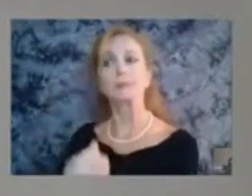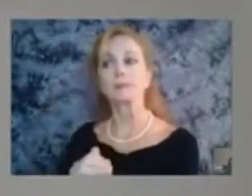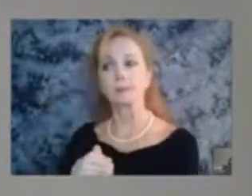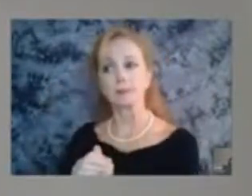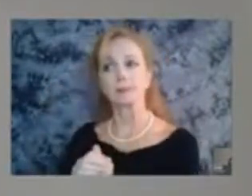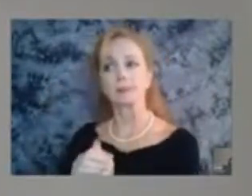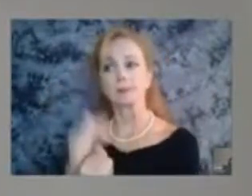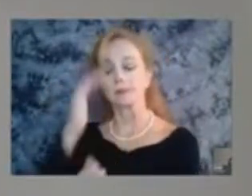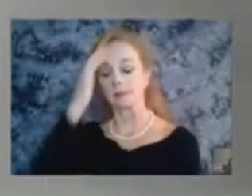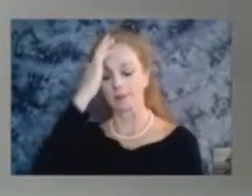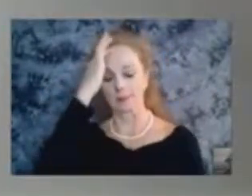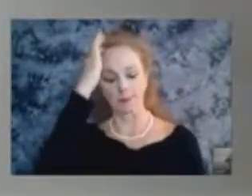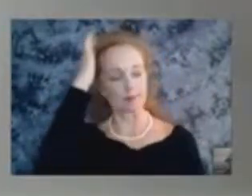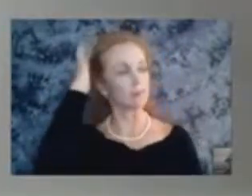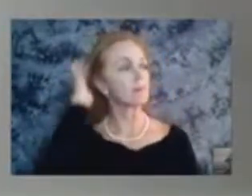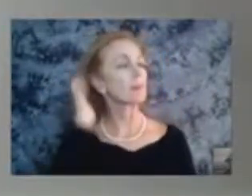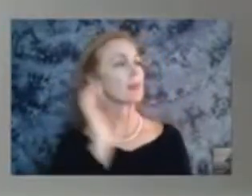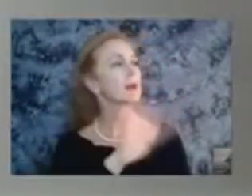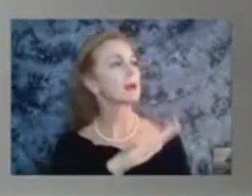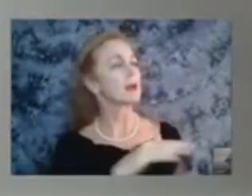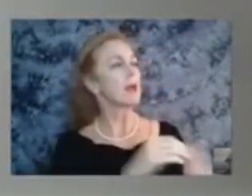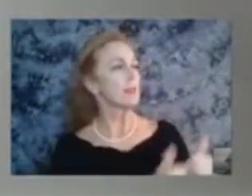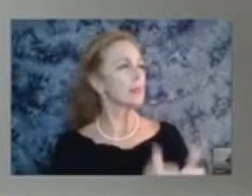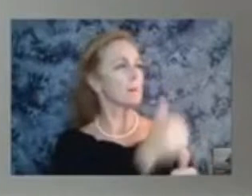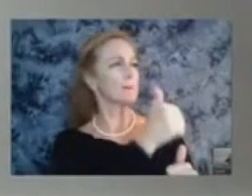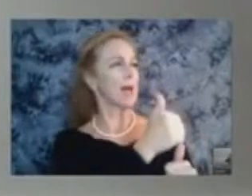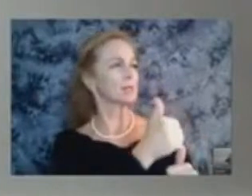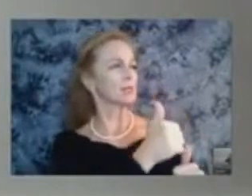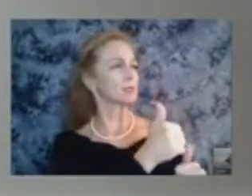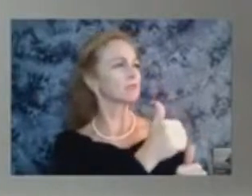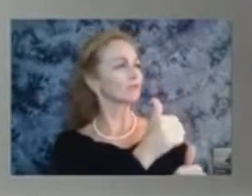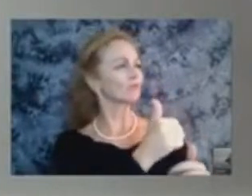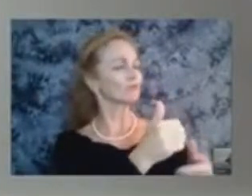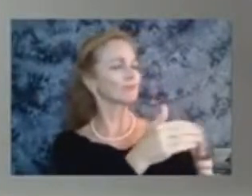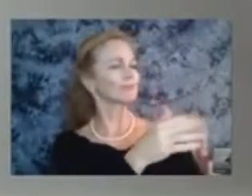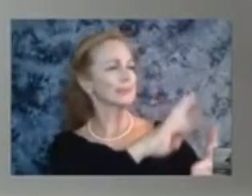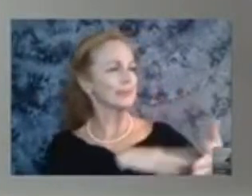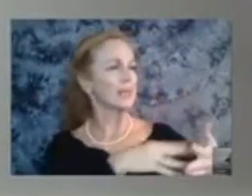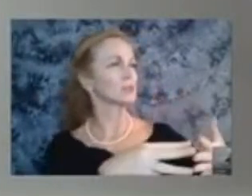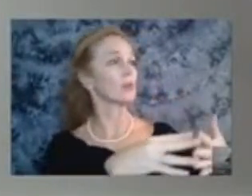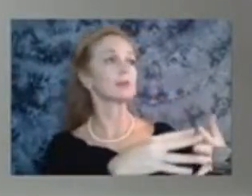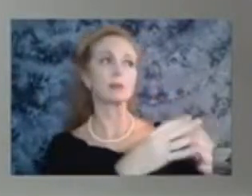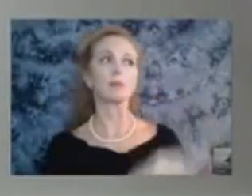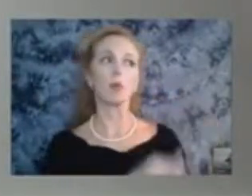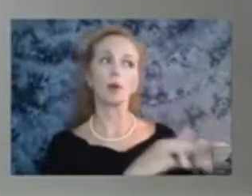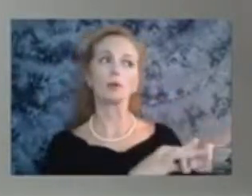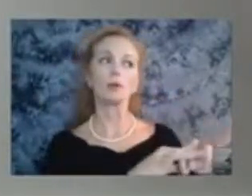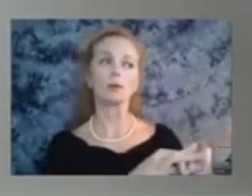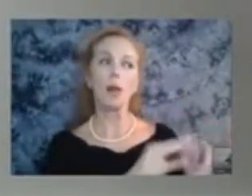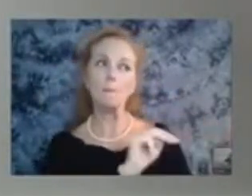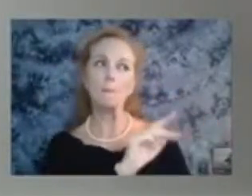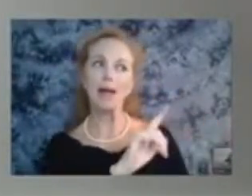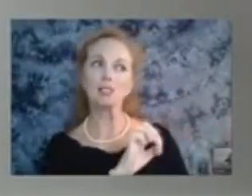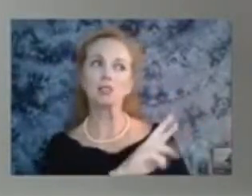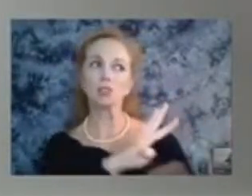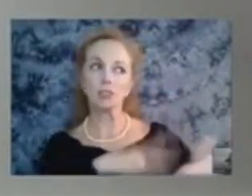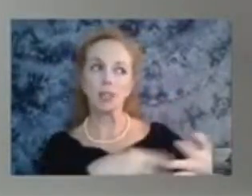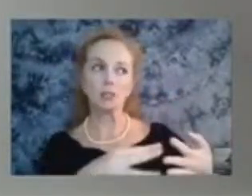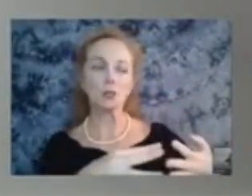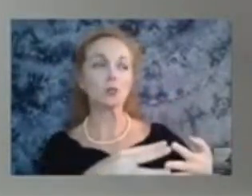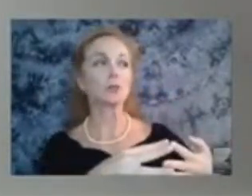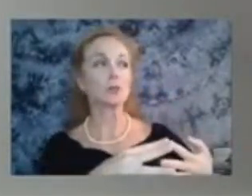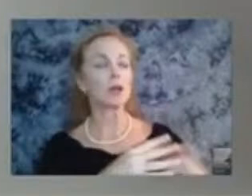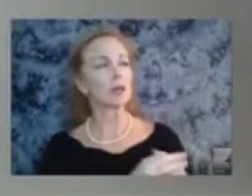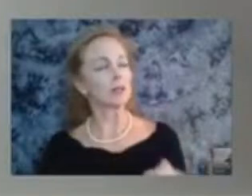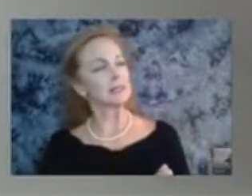And the master schedules, I know that's major, and you brought that up. And so is this work, you feel like this is ongoing work